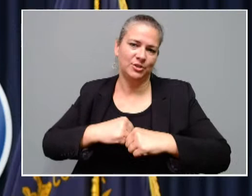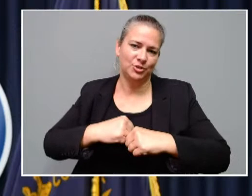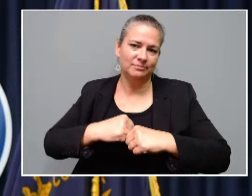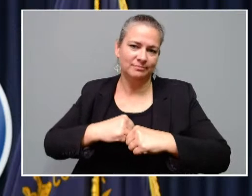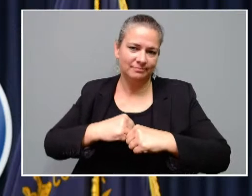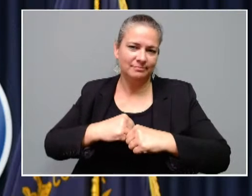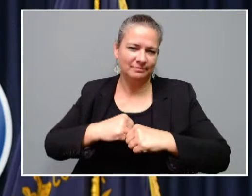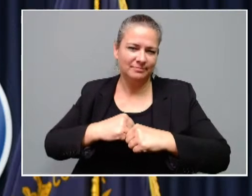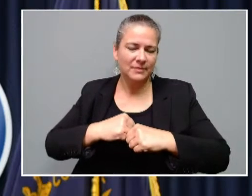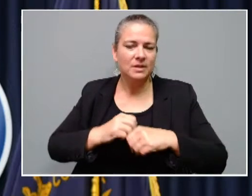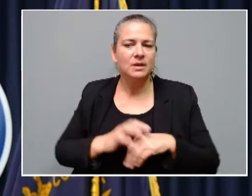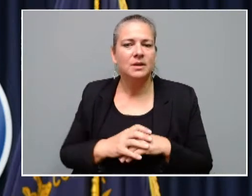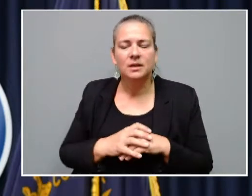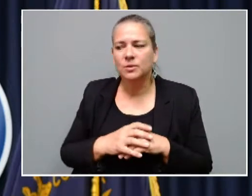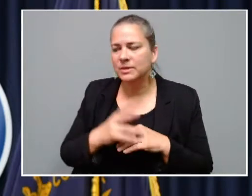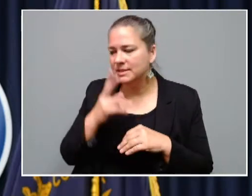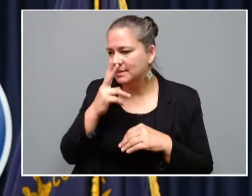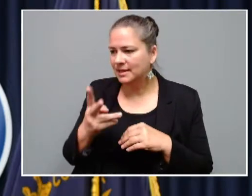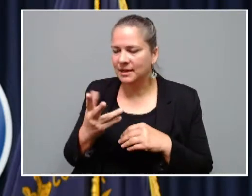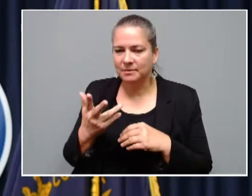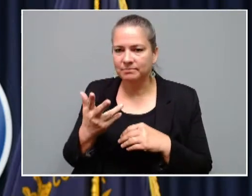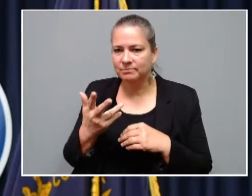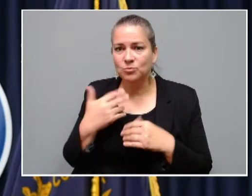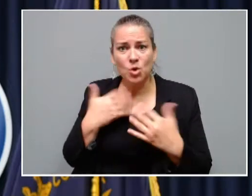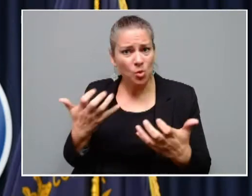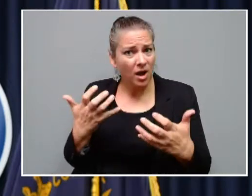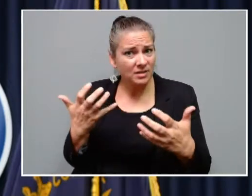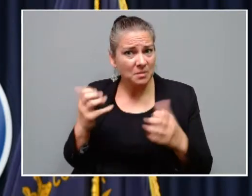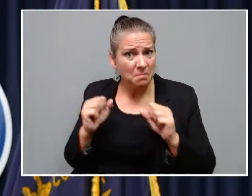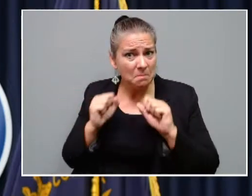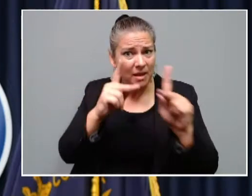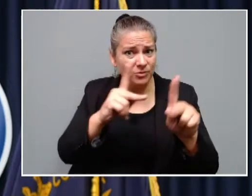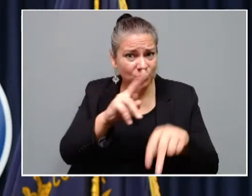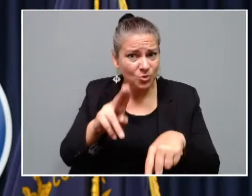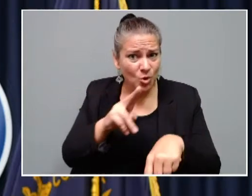of wanting to be fully back to normal, and we can be a whole lot